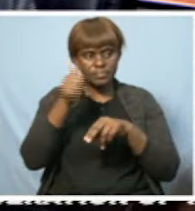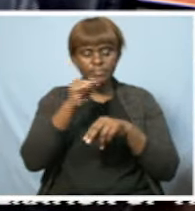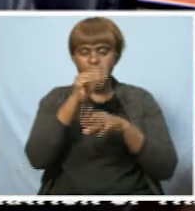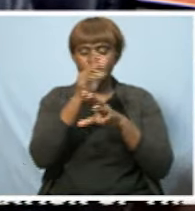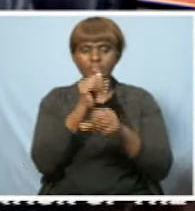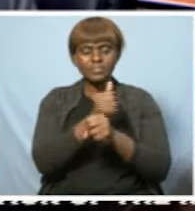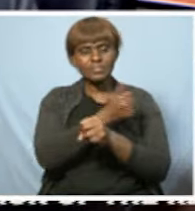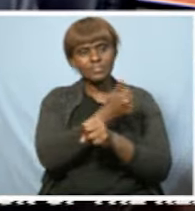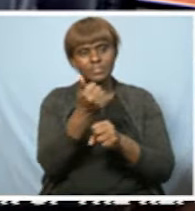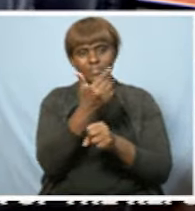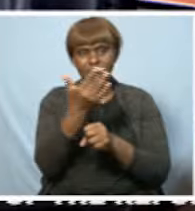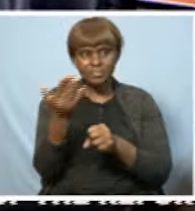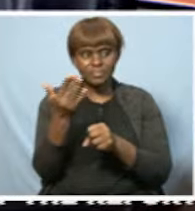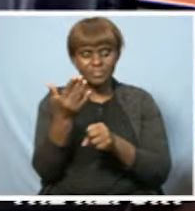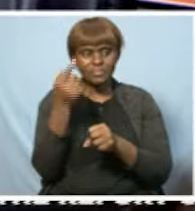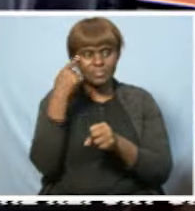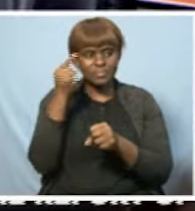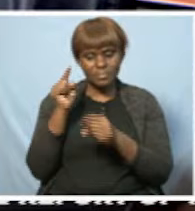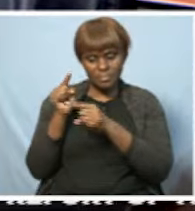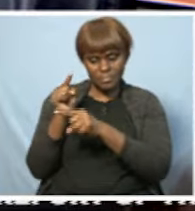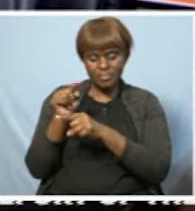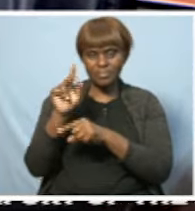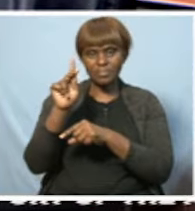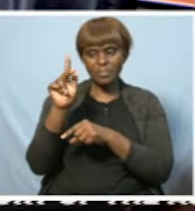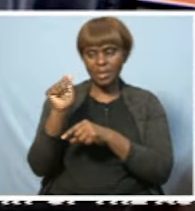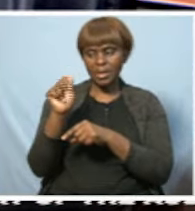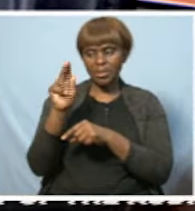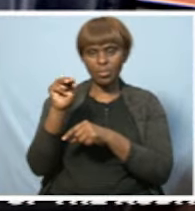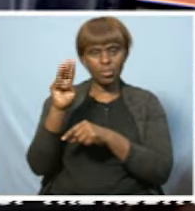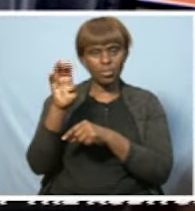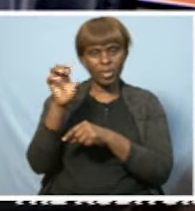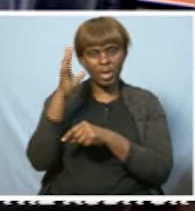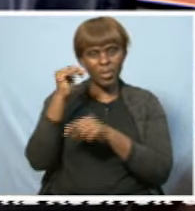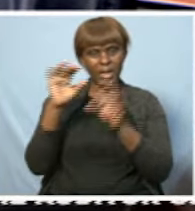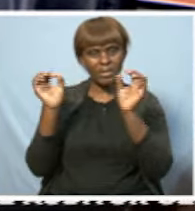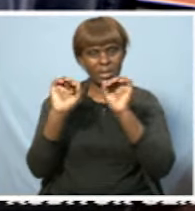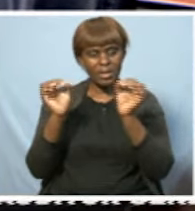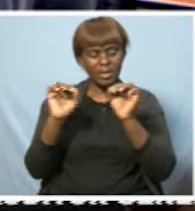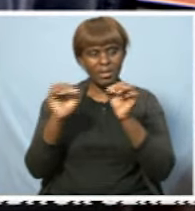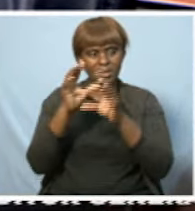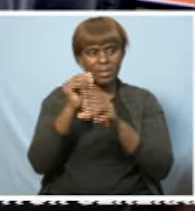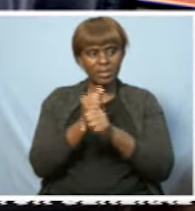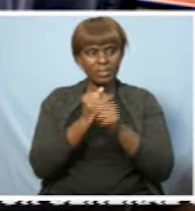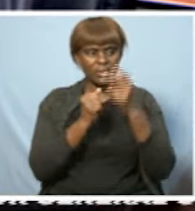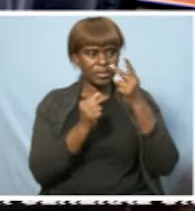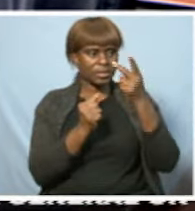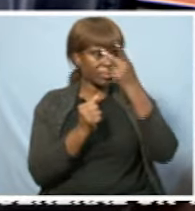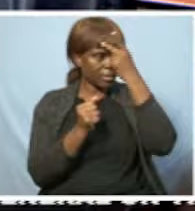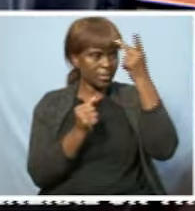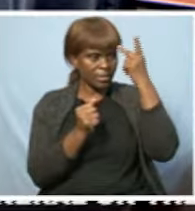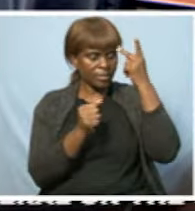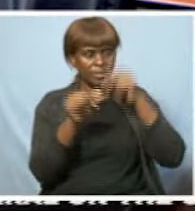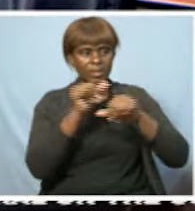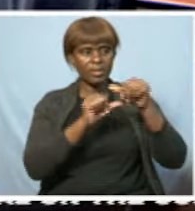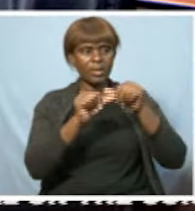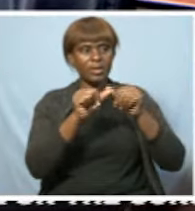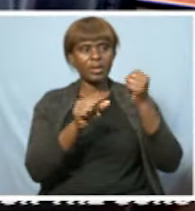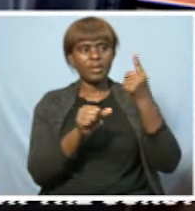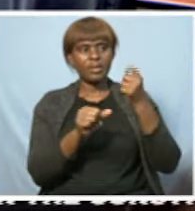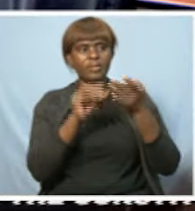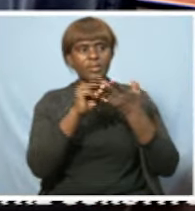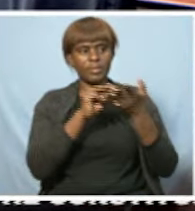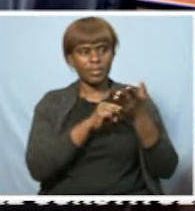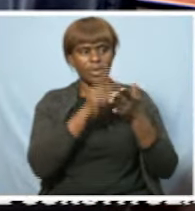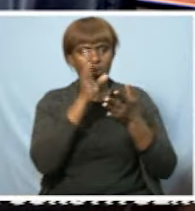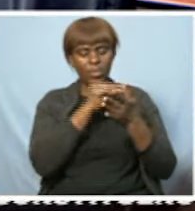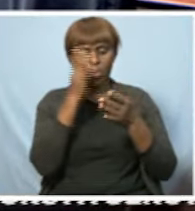anything for Kaumbwe? Look at PETAUKE. You received about 11 million also.